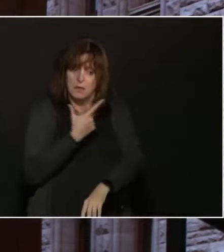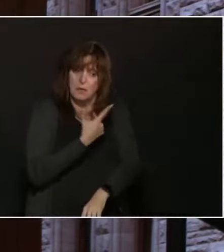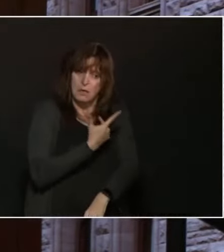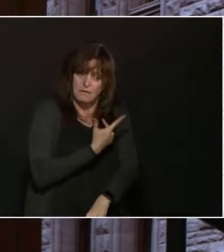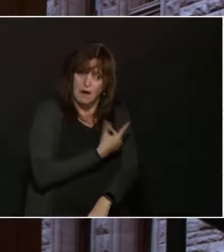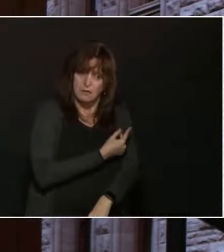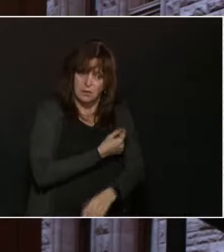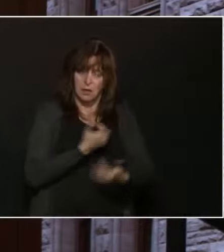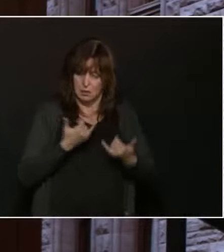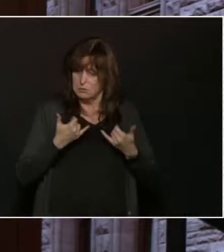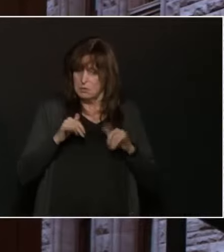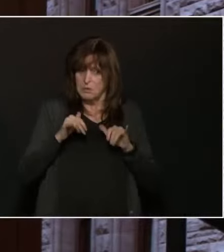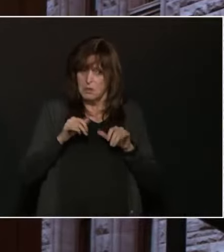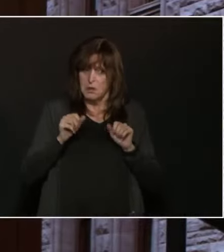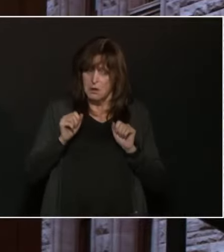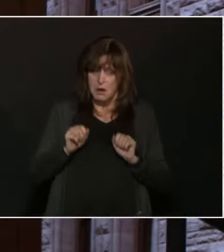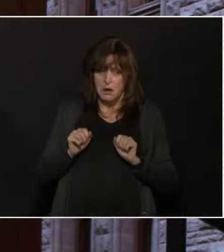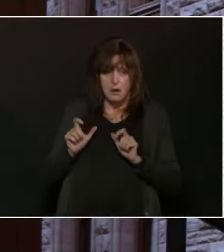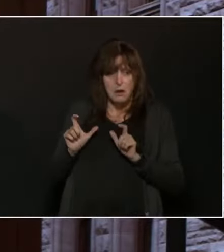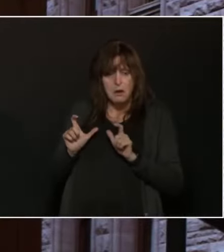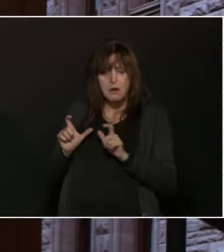the 3 variants we're talking about today.